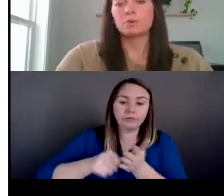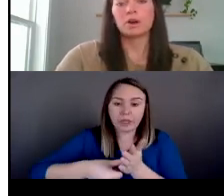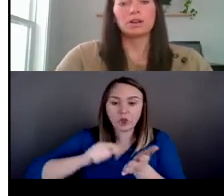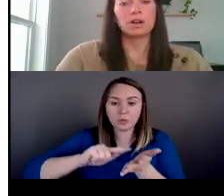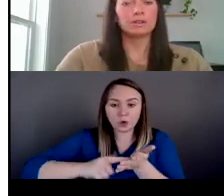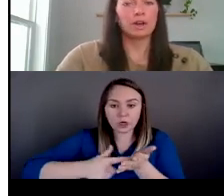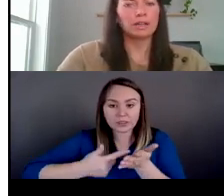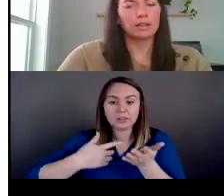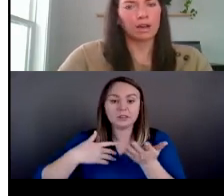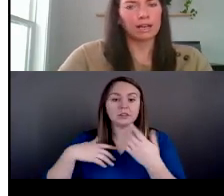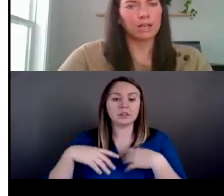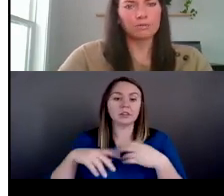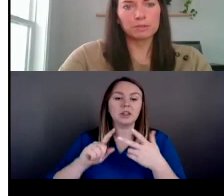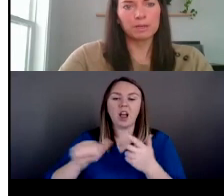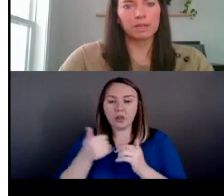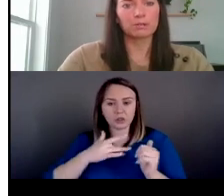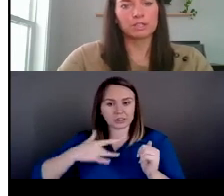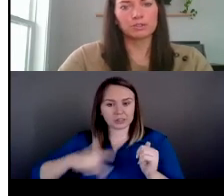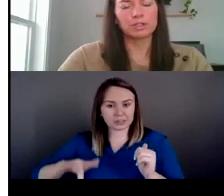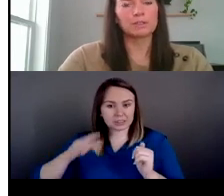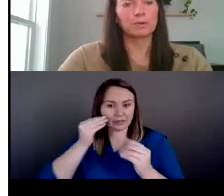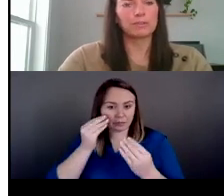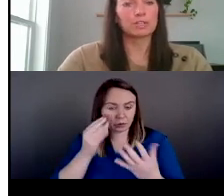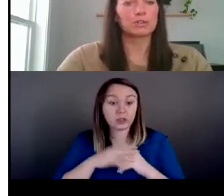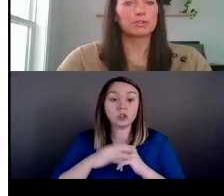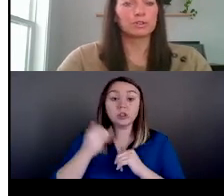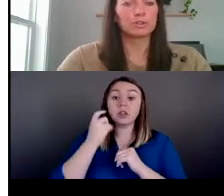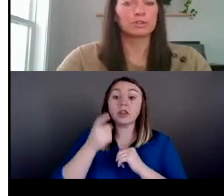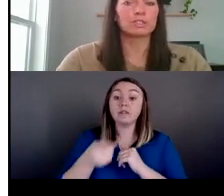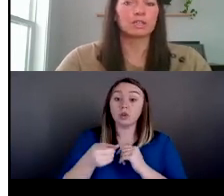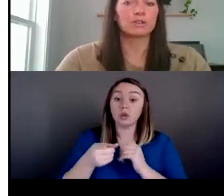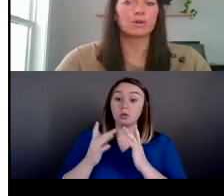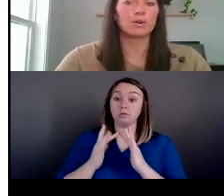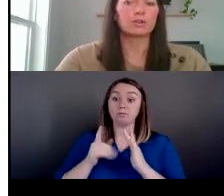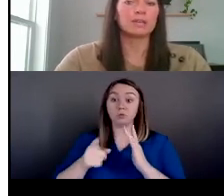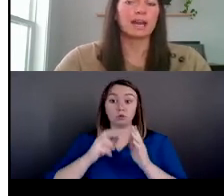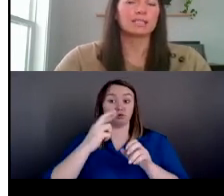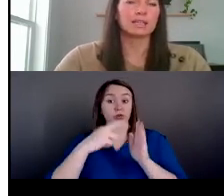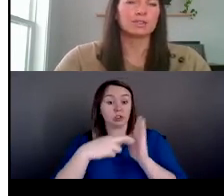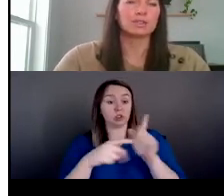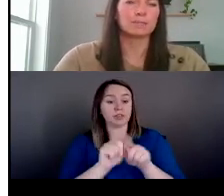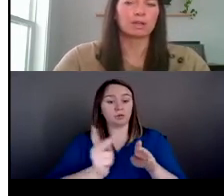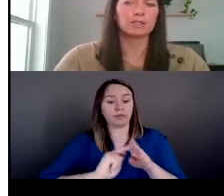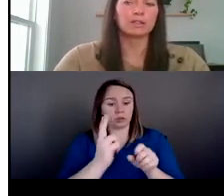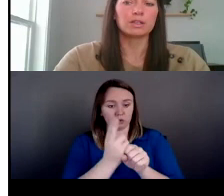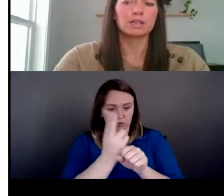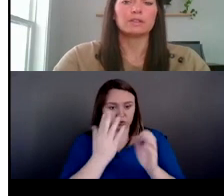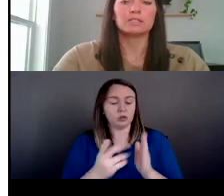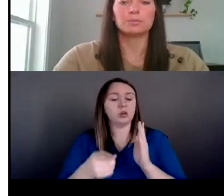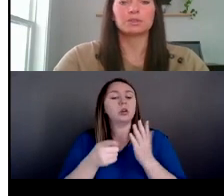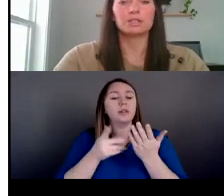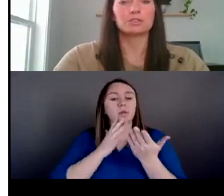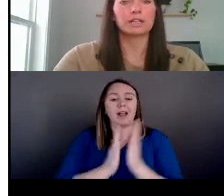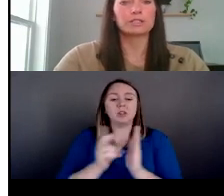If you are on the line as law enforcement and you're registering as a professional user, you'll see that you'll be asked to enter a sponsor. This